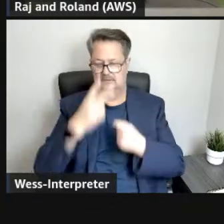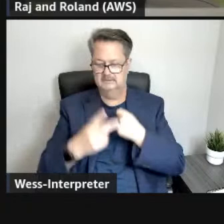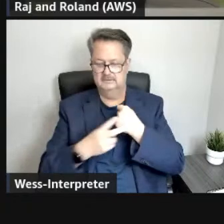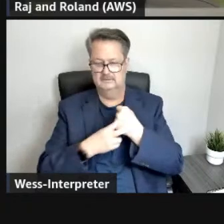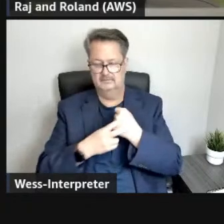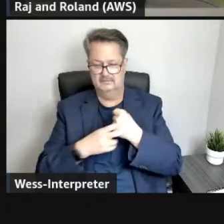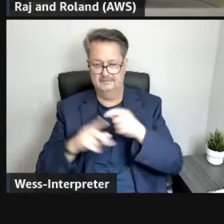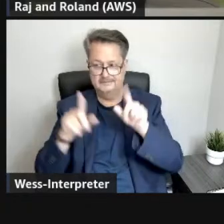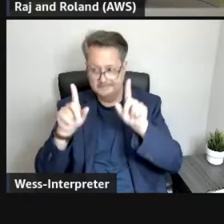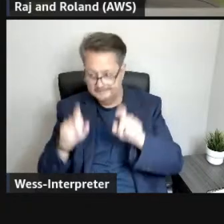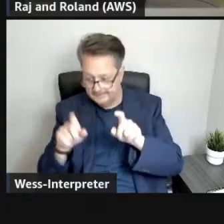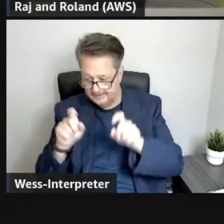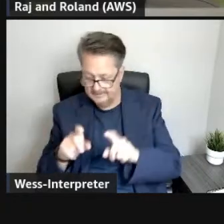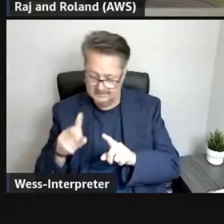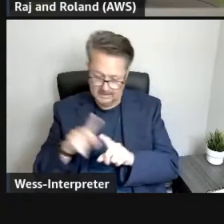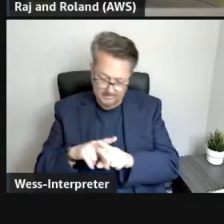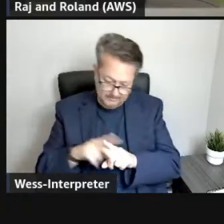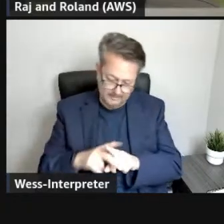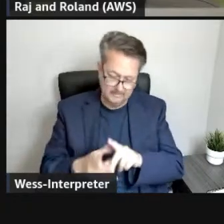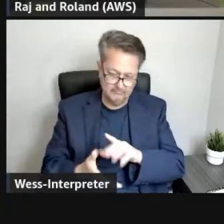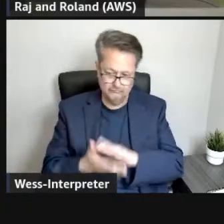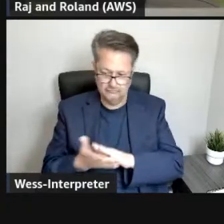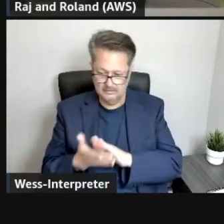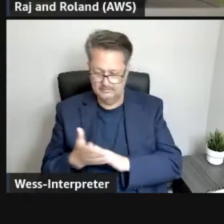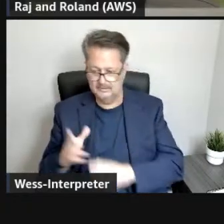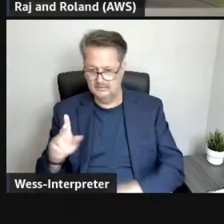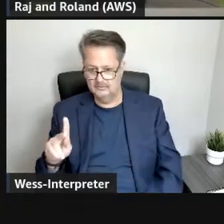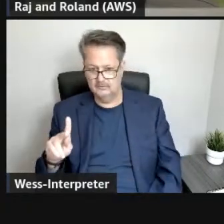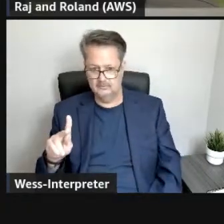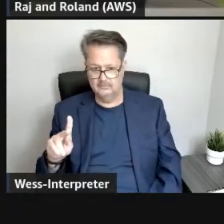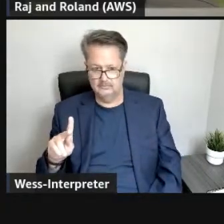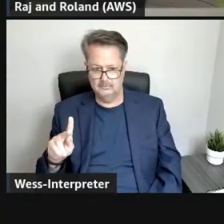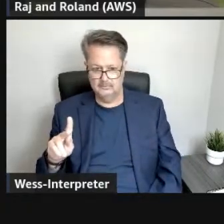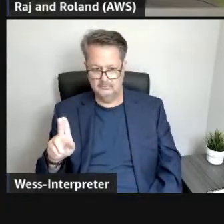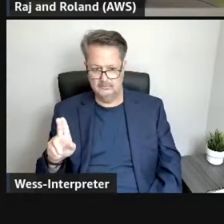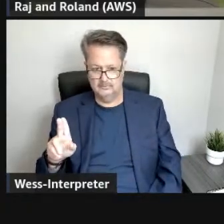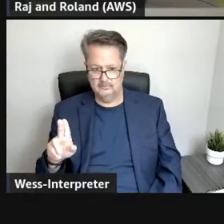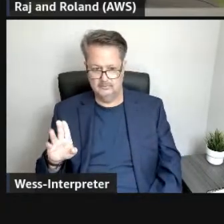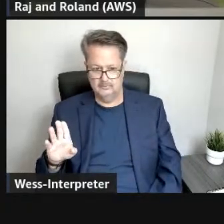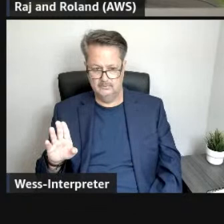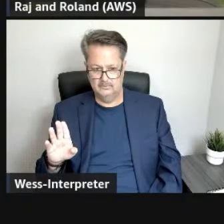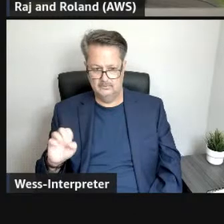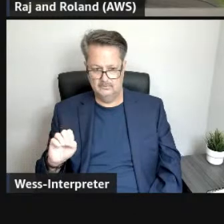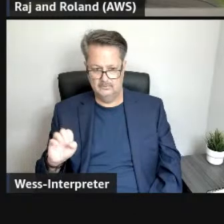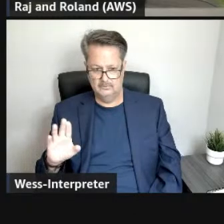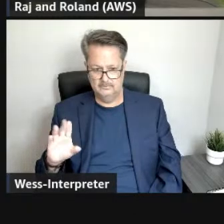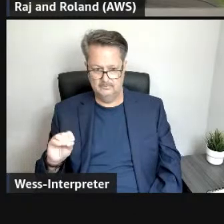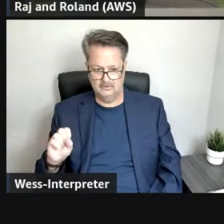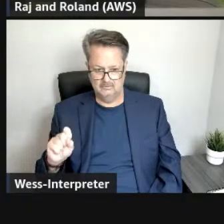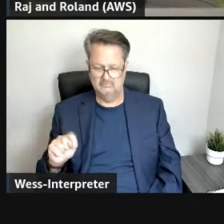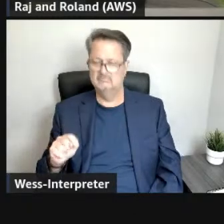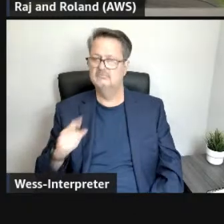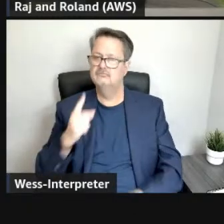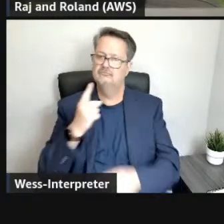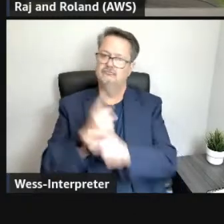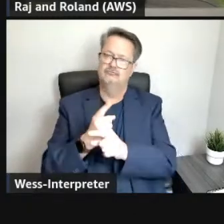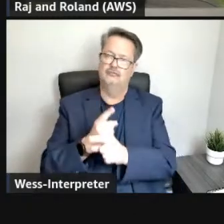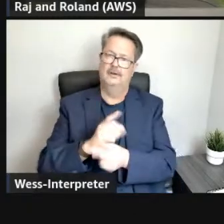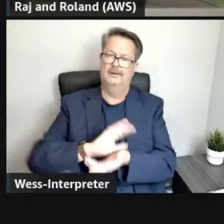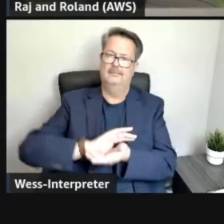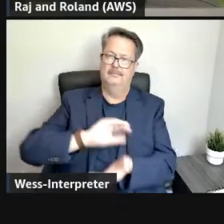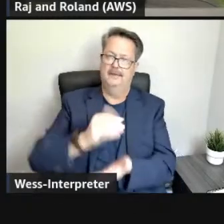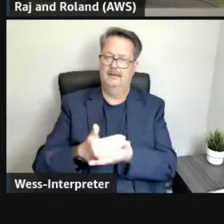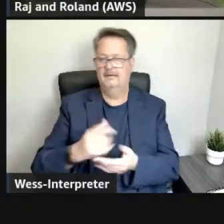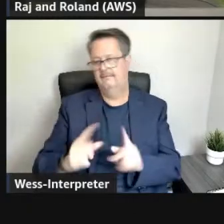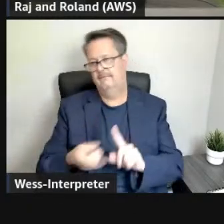your applications, running KubeCost at the same time is a great way to get the right amount that you need. And so that's where it starts at